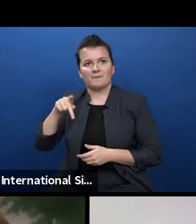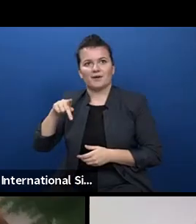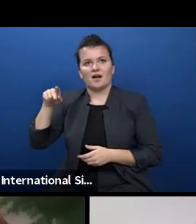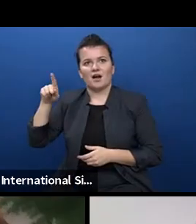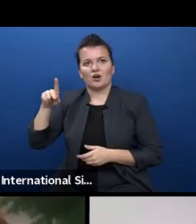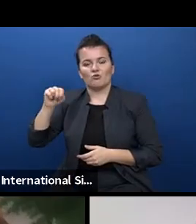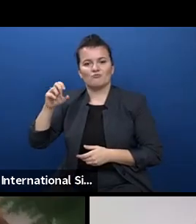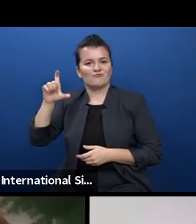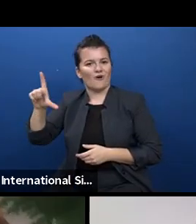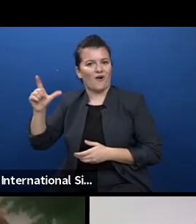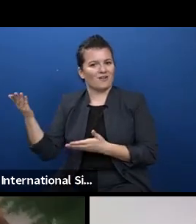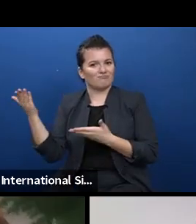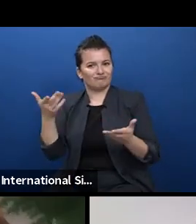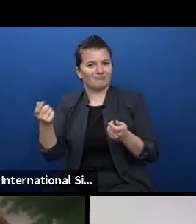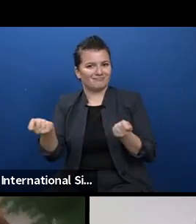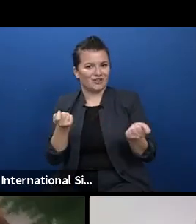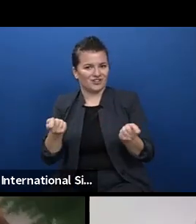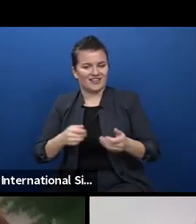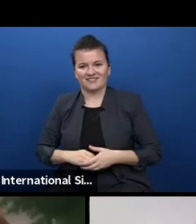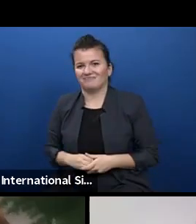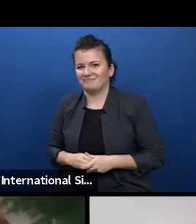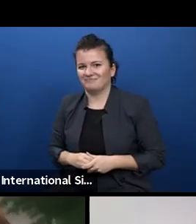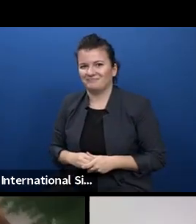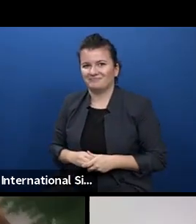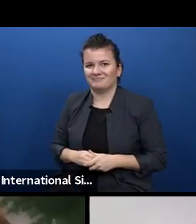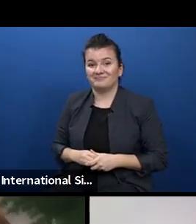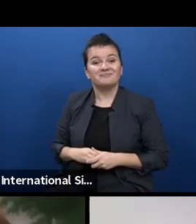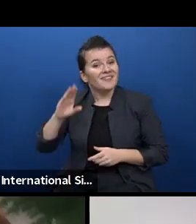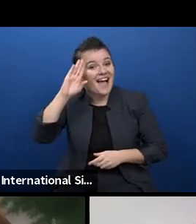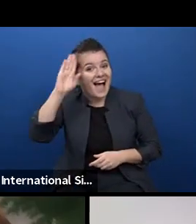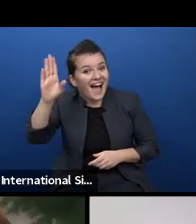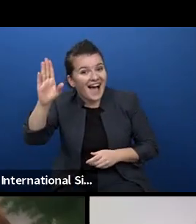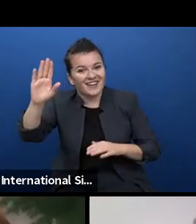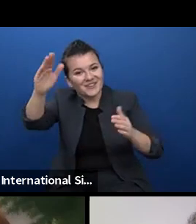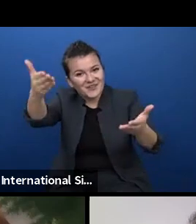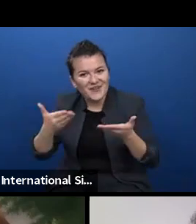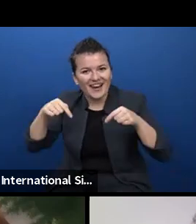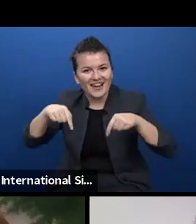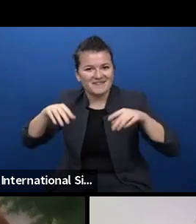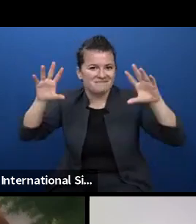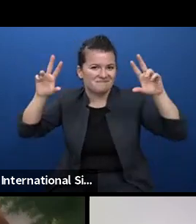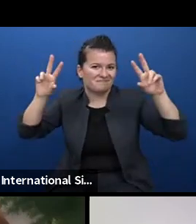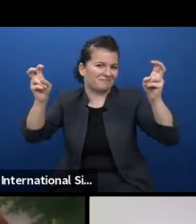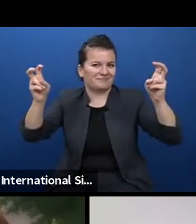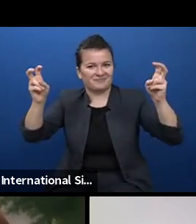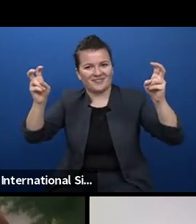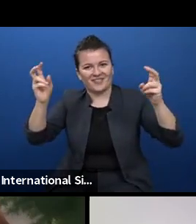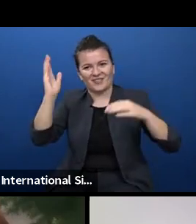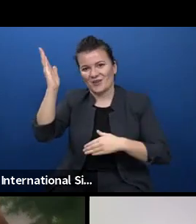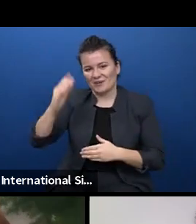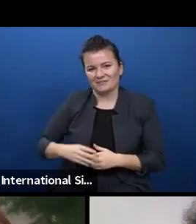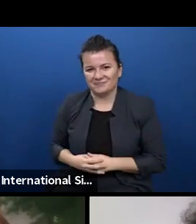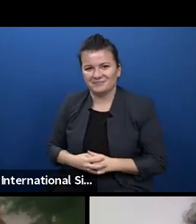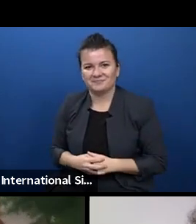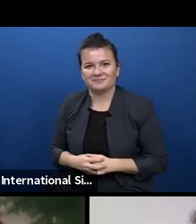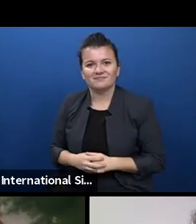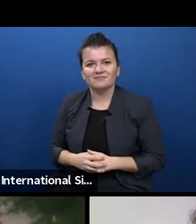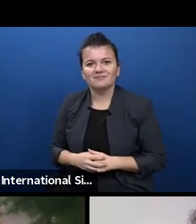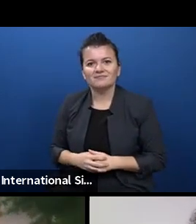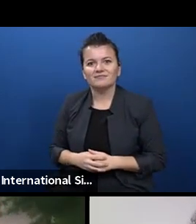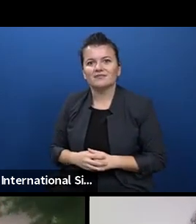Hello, everybody. Welcome in this session. We just heard some very